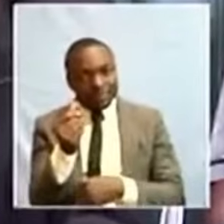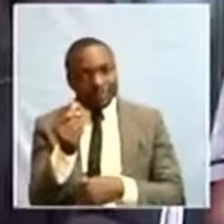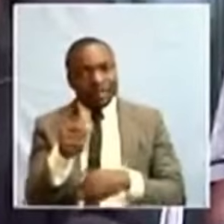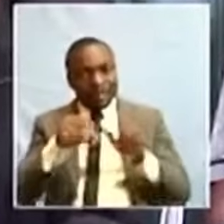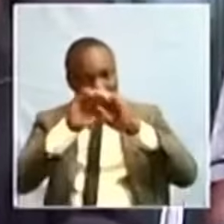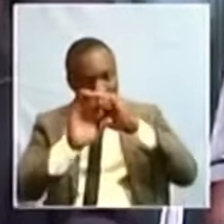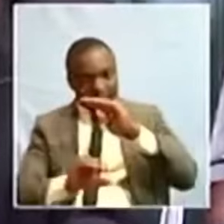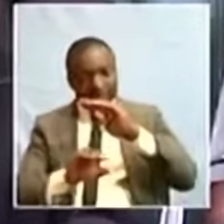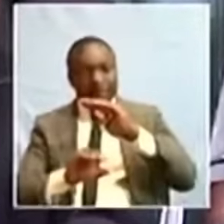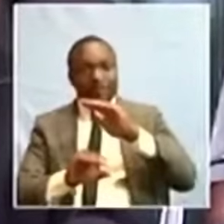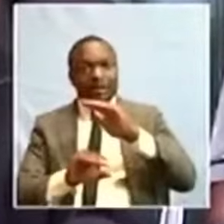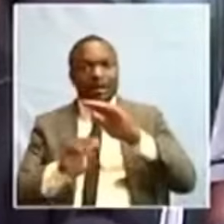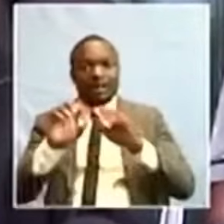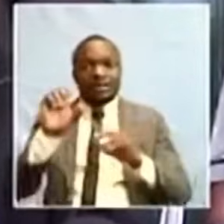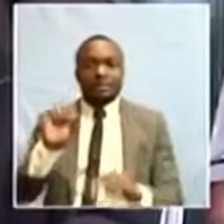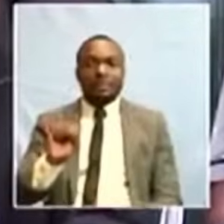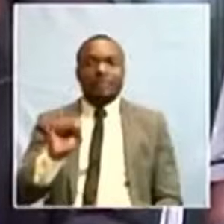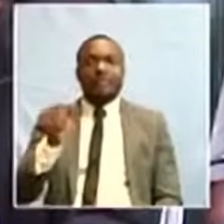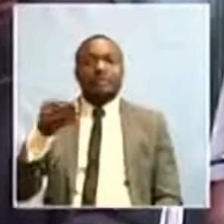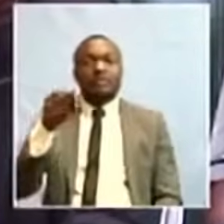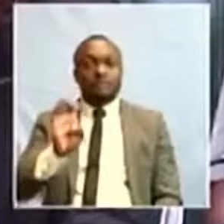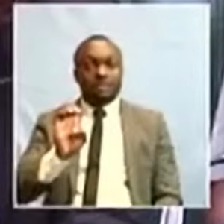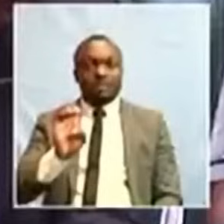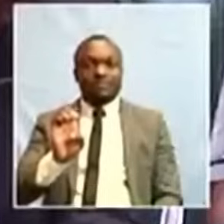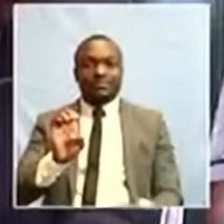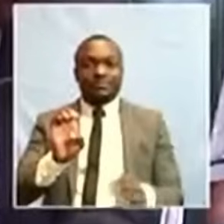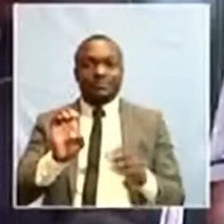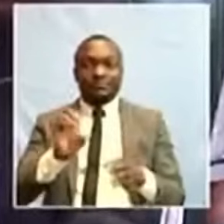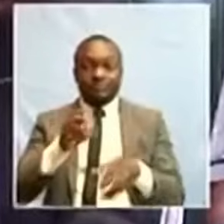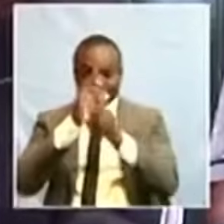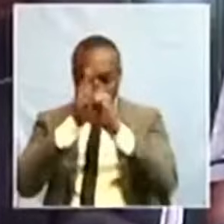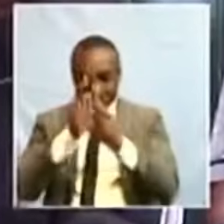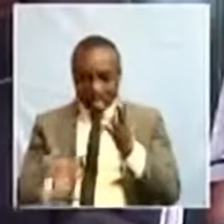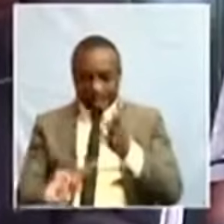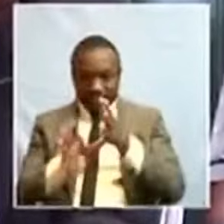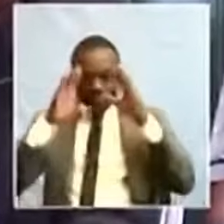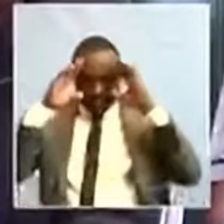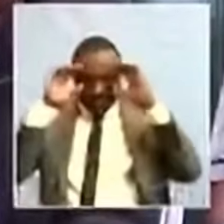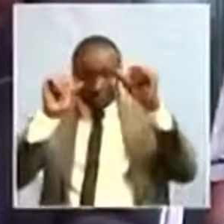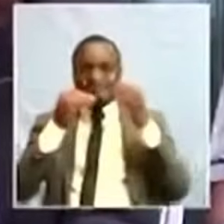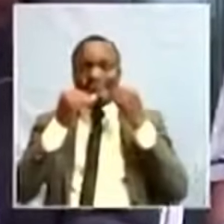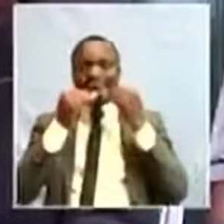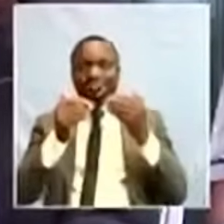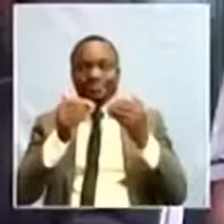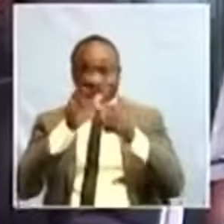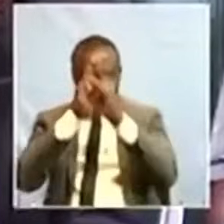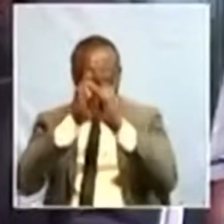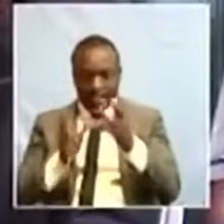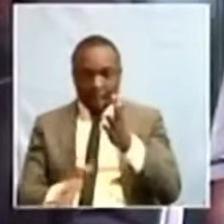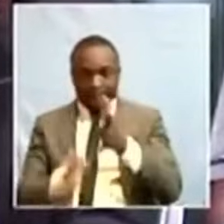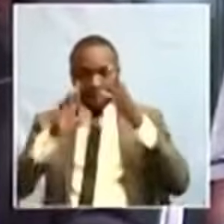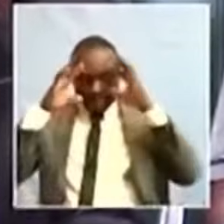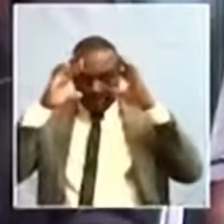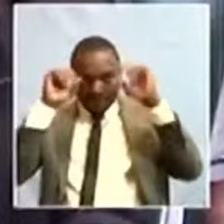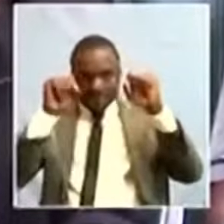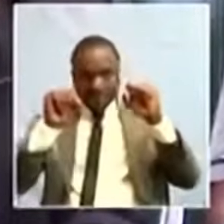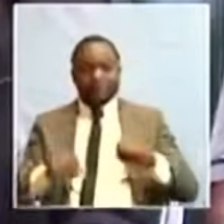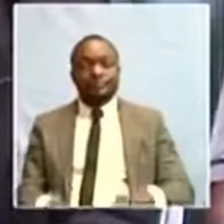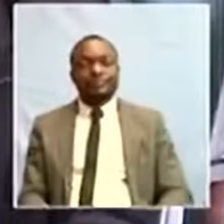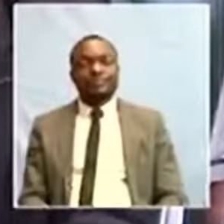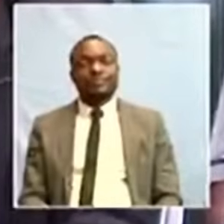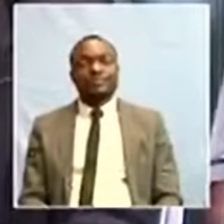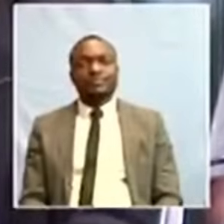under SAFE. I honor the Vice President. Thank you. Her Honor the Vice President.